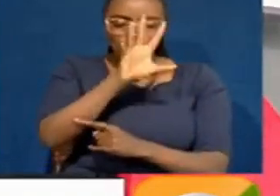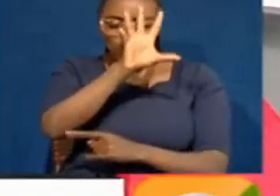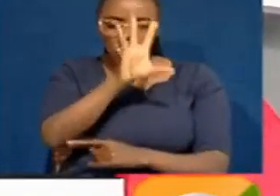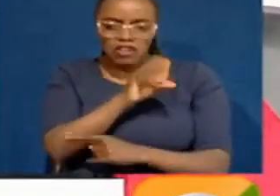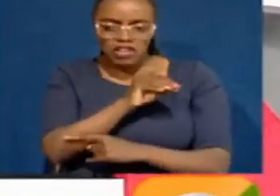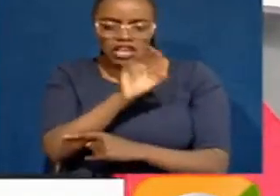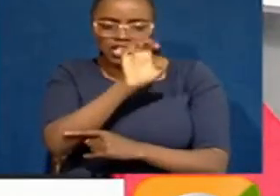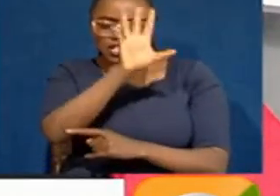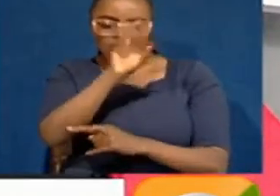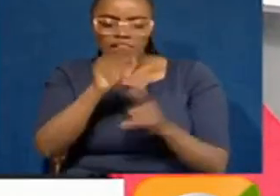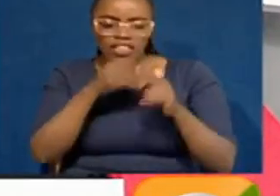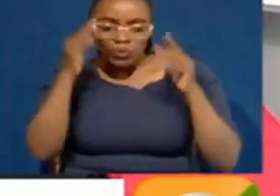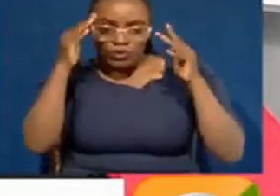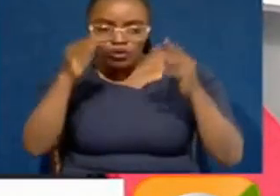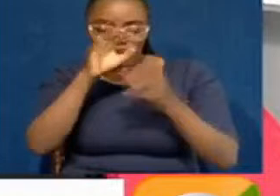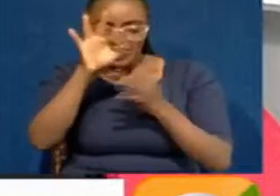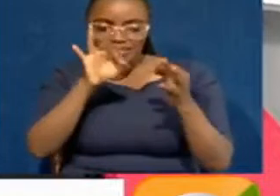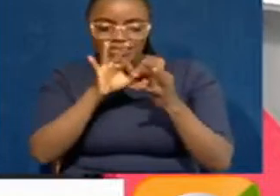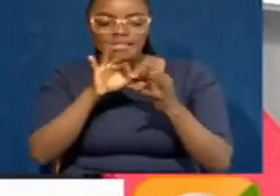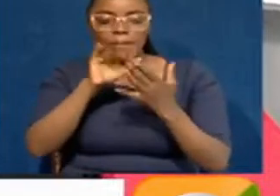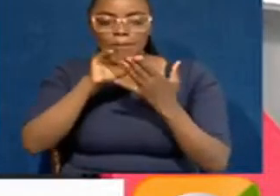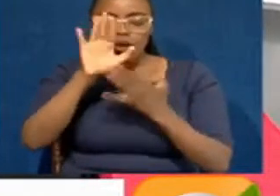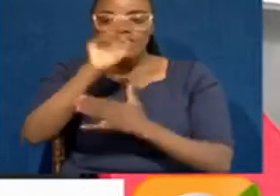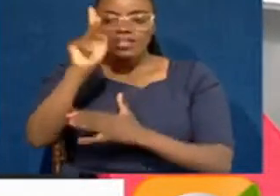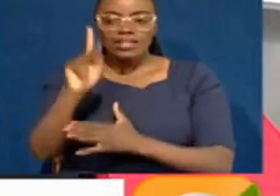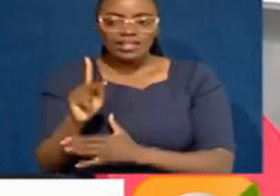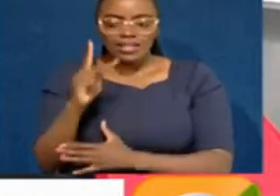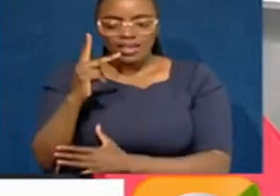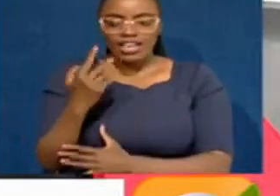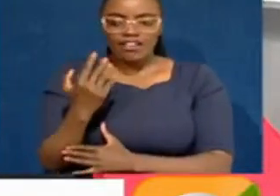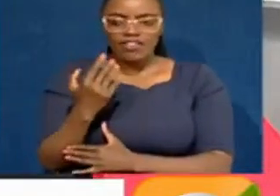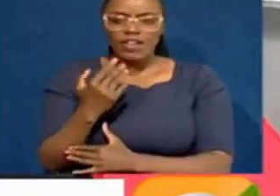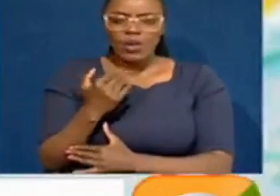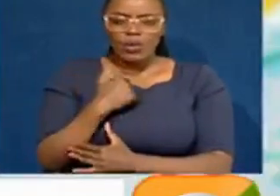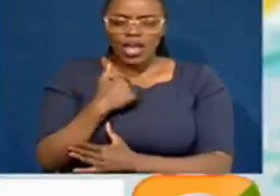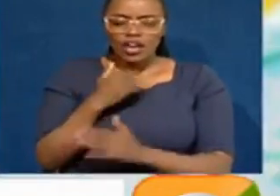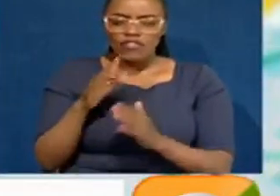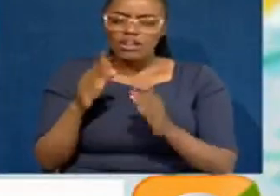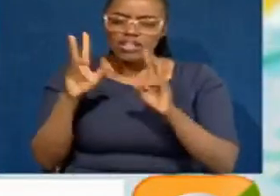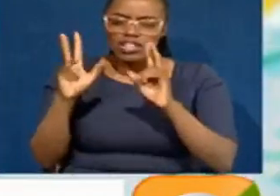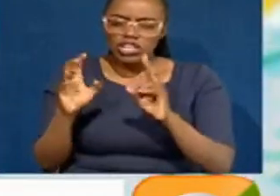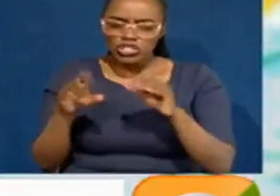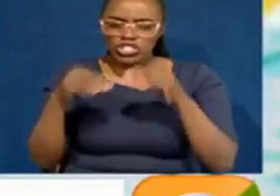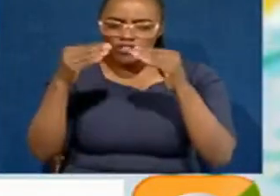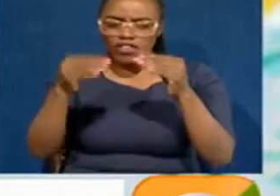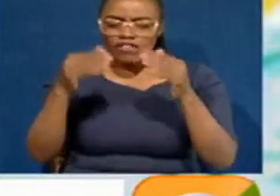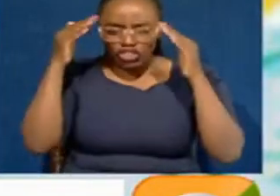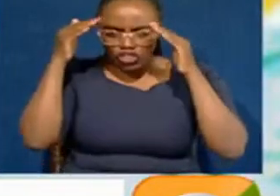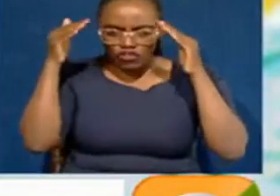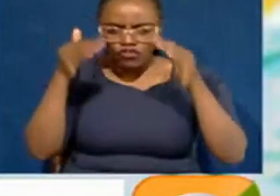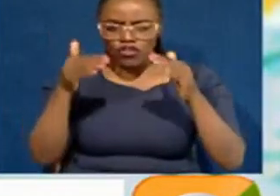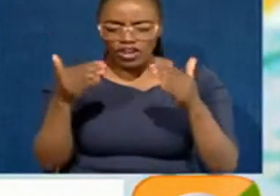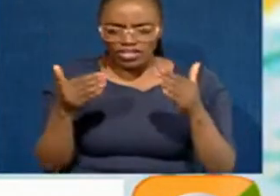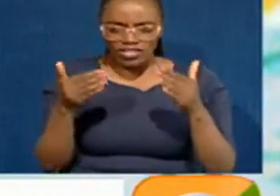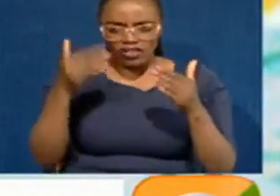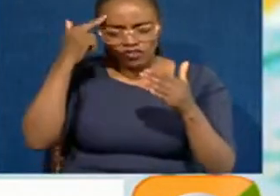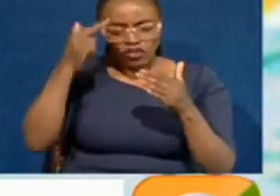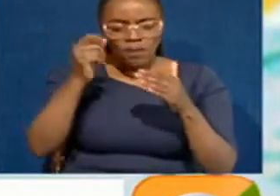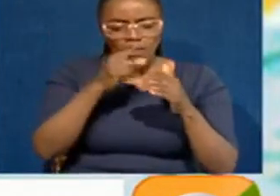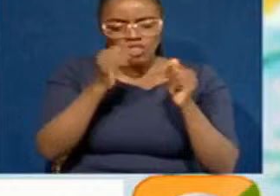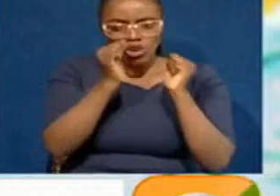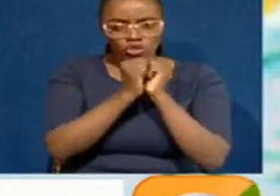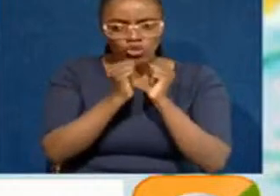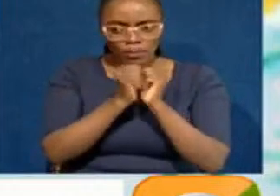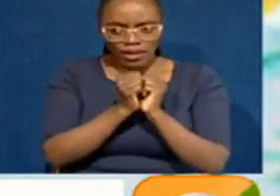can talk about Kenya. Exactly. What so, are you seeing? Thank you. So what we have just issued is a seasonal forecast for December, October to December